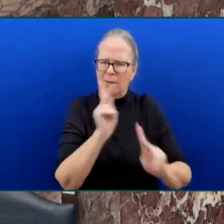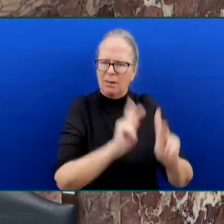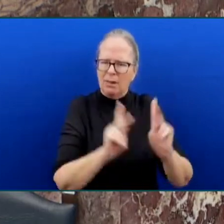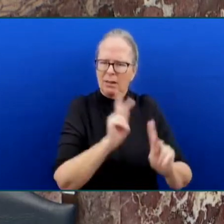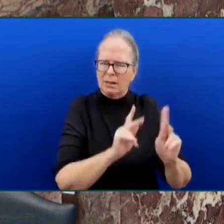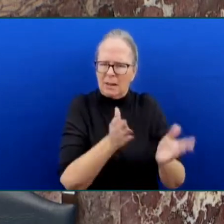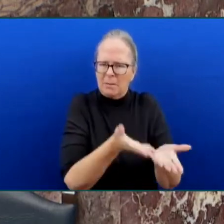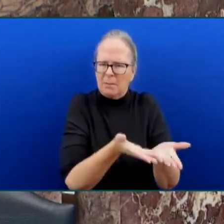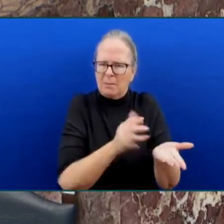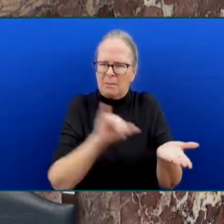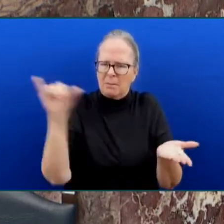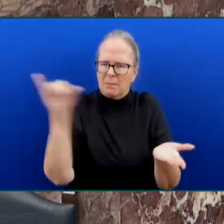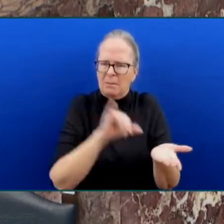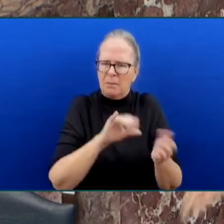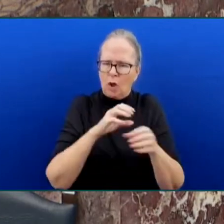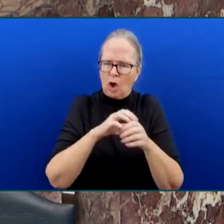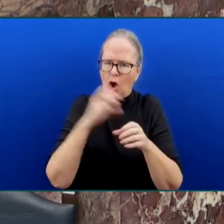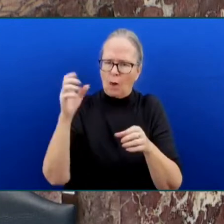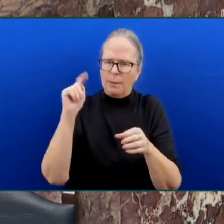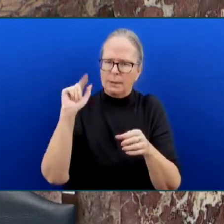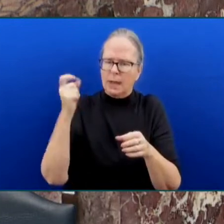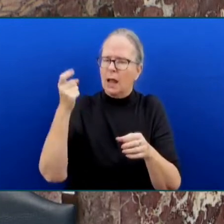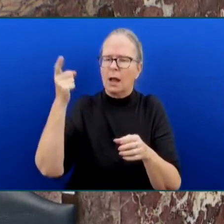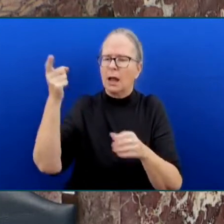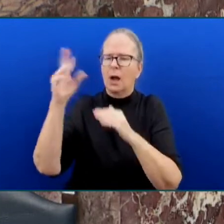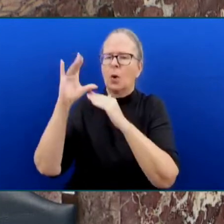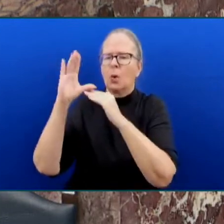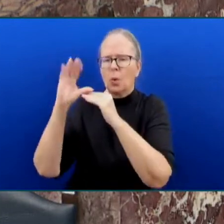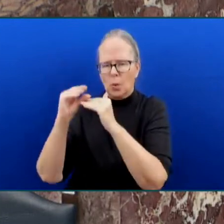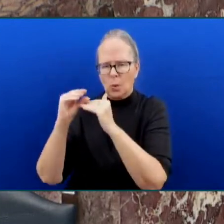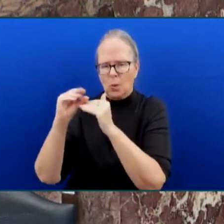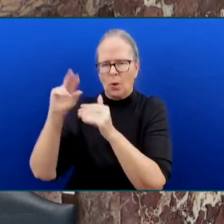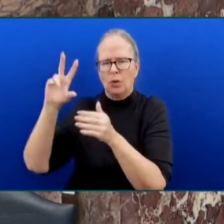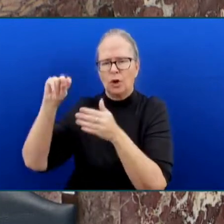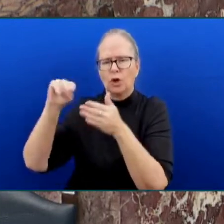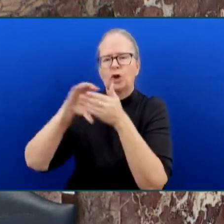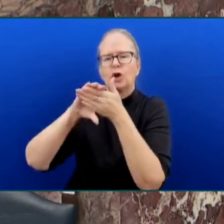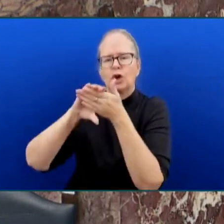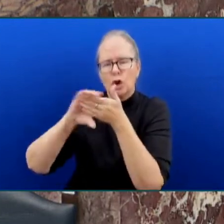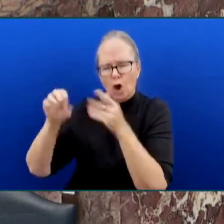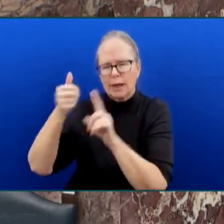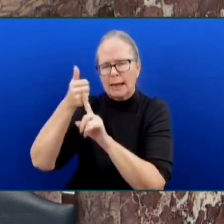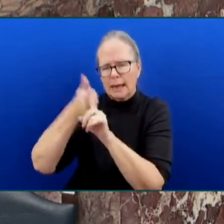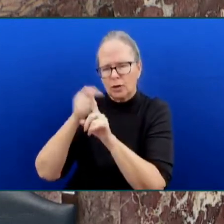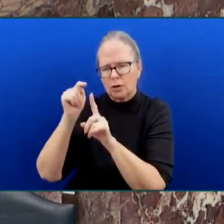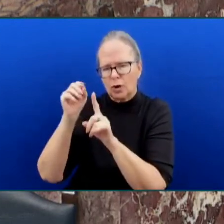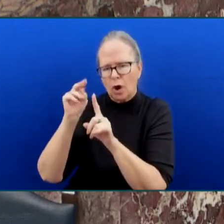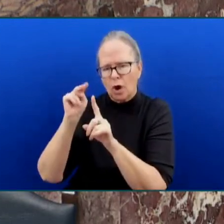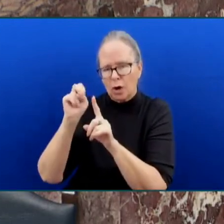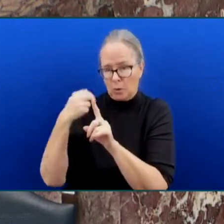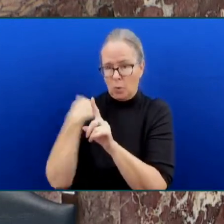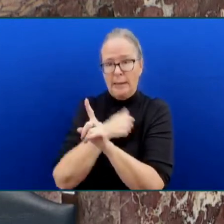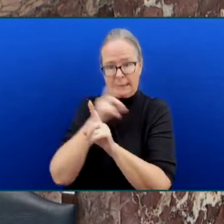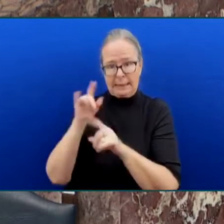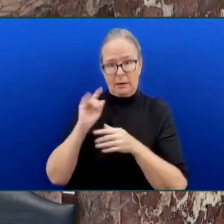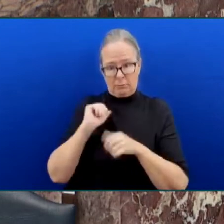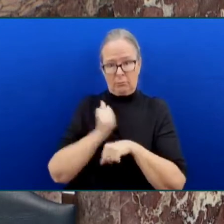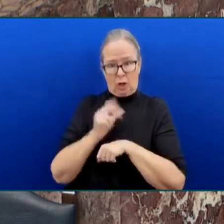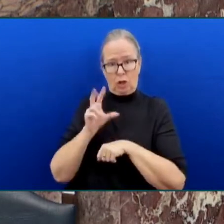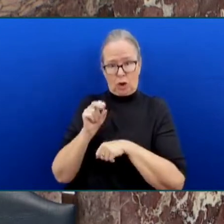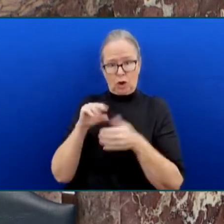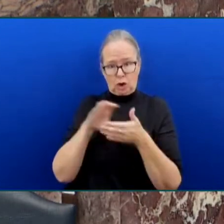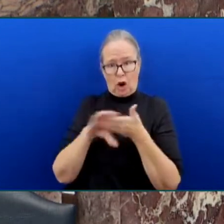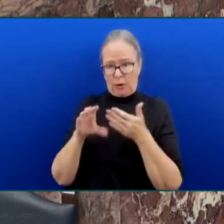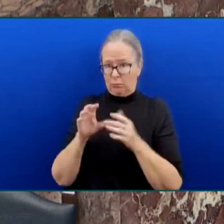ton, which is something at this side of the House when we were in government froze it at, because we realized it meant something good